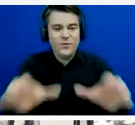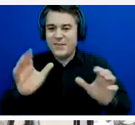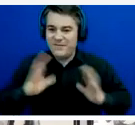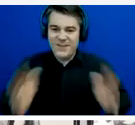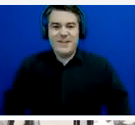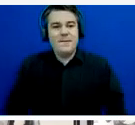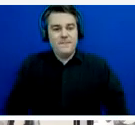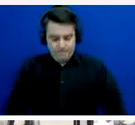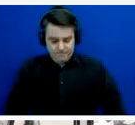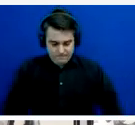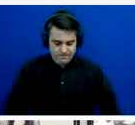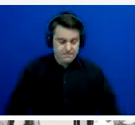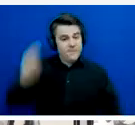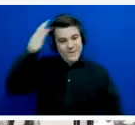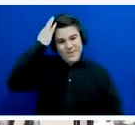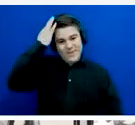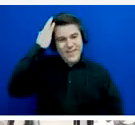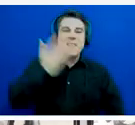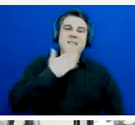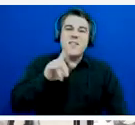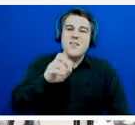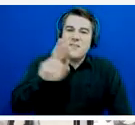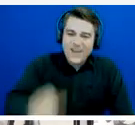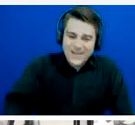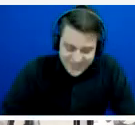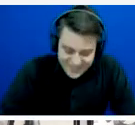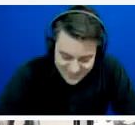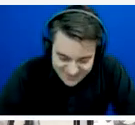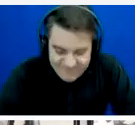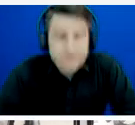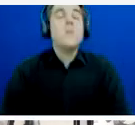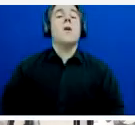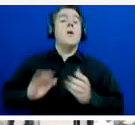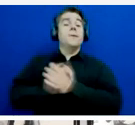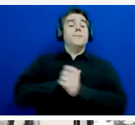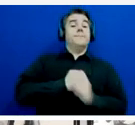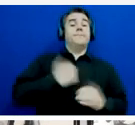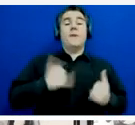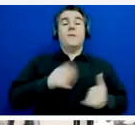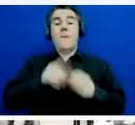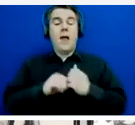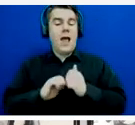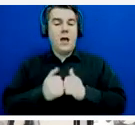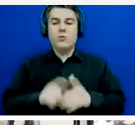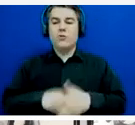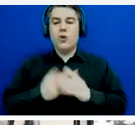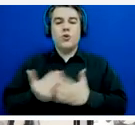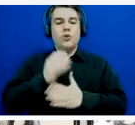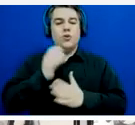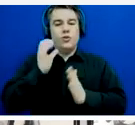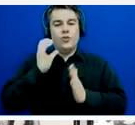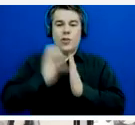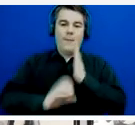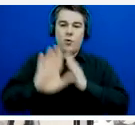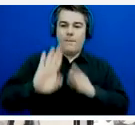so we're going to talk about, yes, thank you, Lenora. Okay, we're going to talk about how to start a new chapter in your business. And